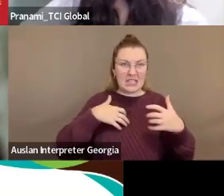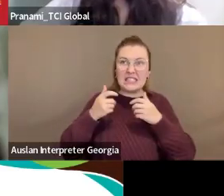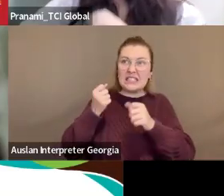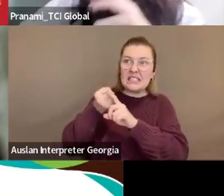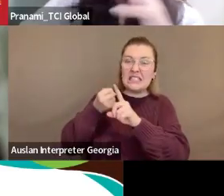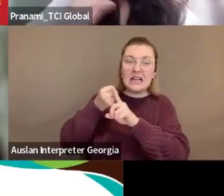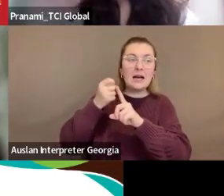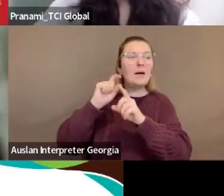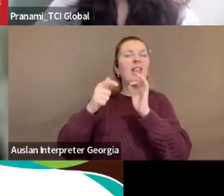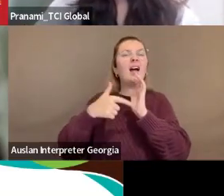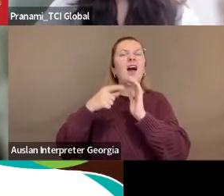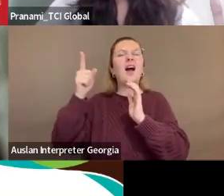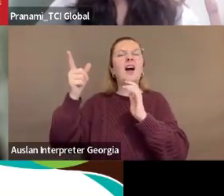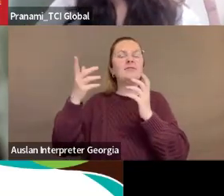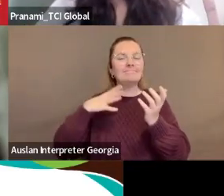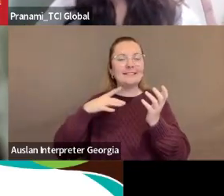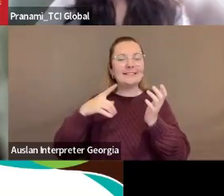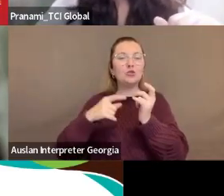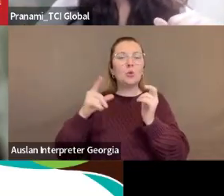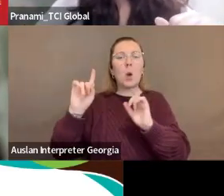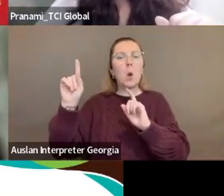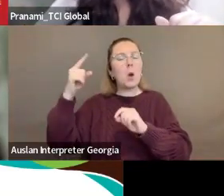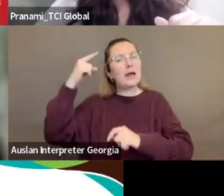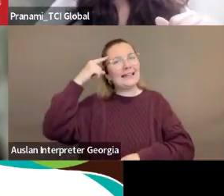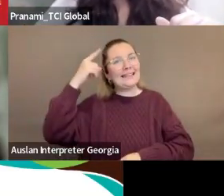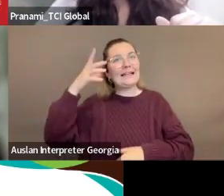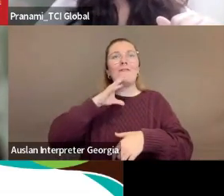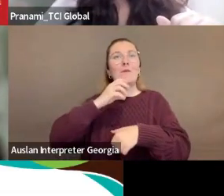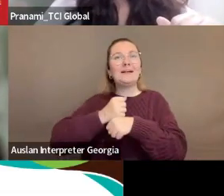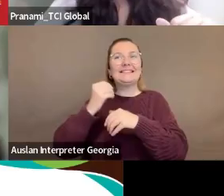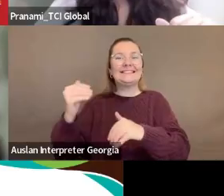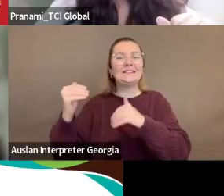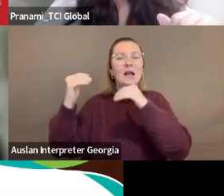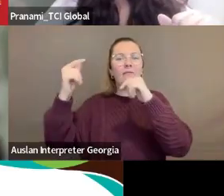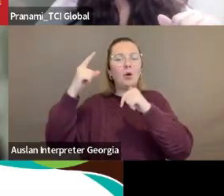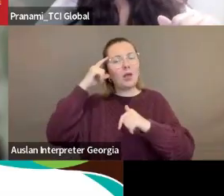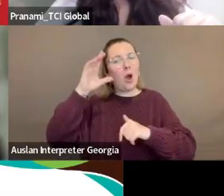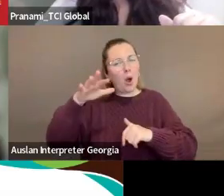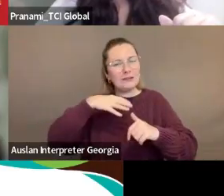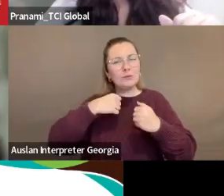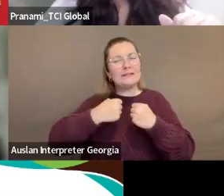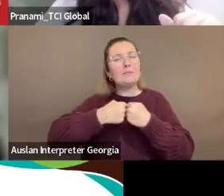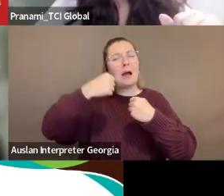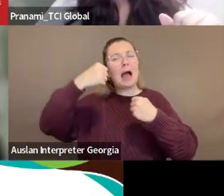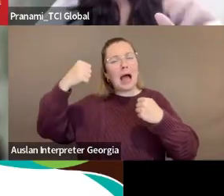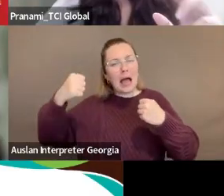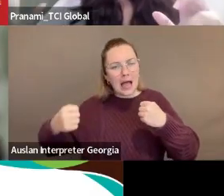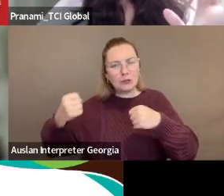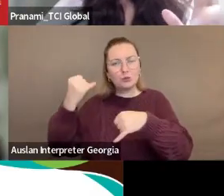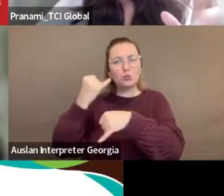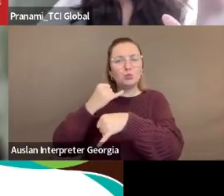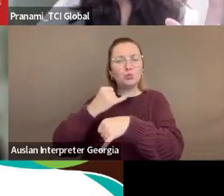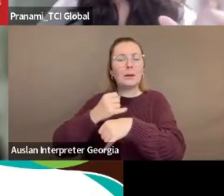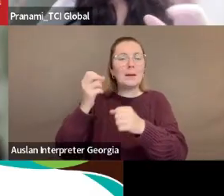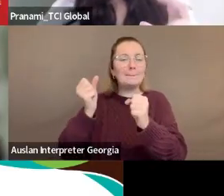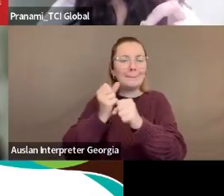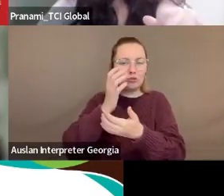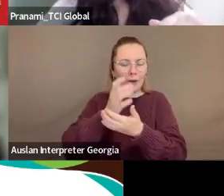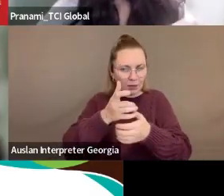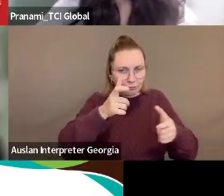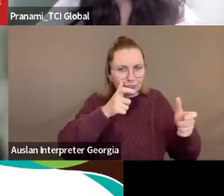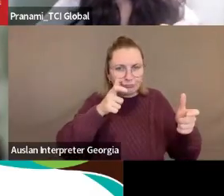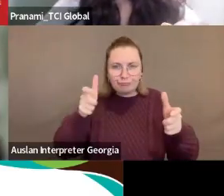need to expand these institutions. We need to make sure that, there's vigilance